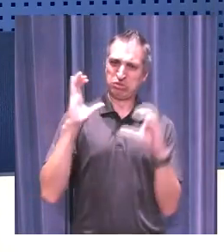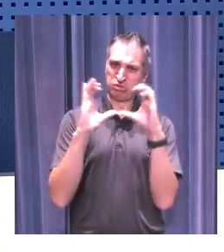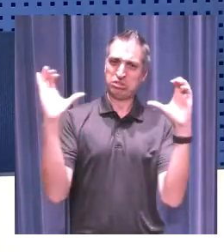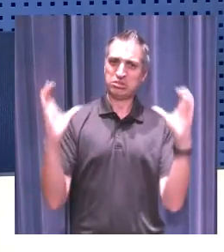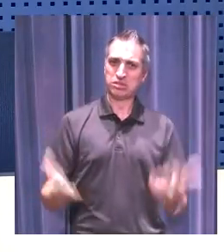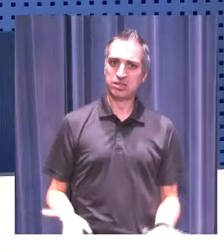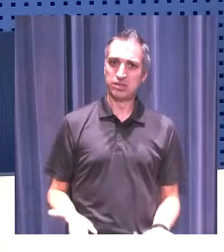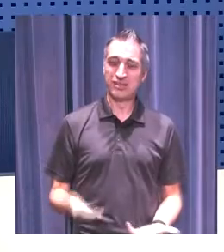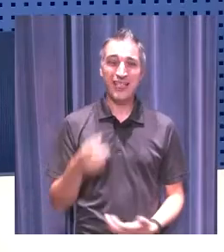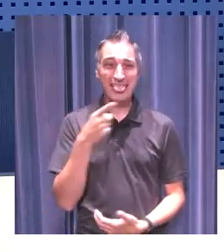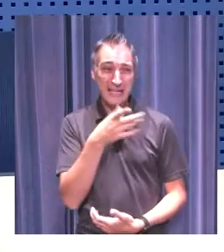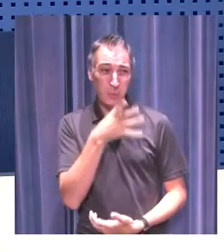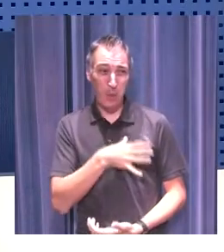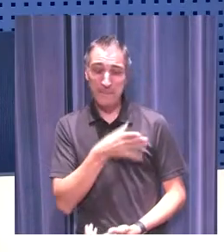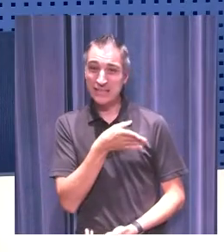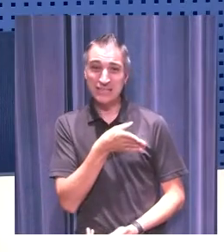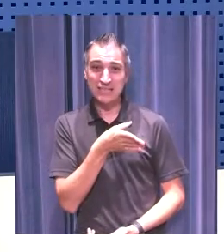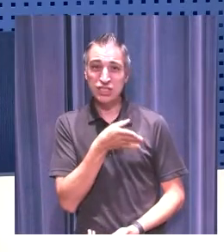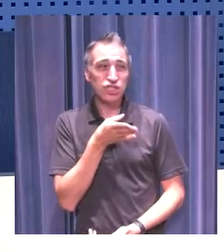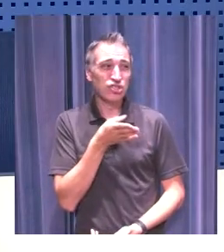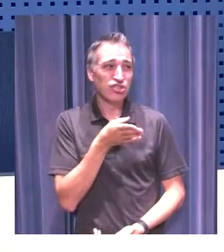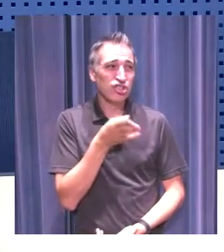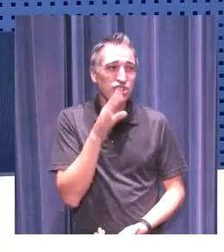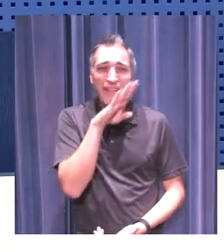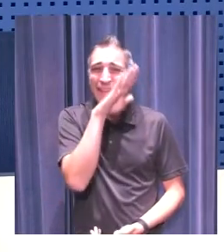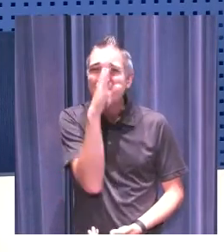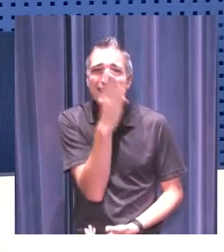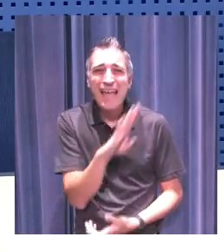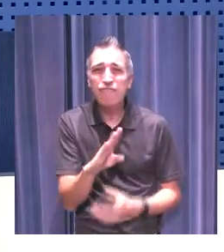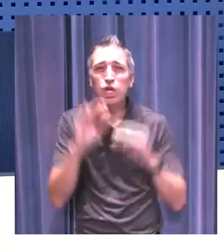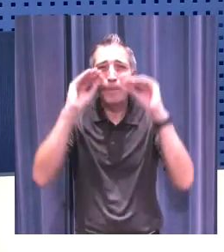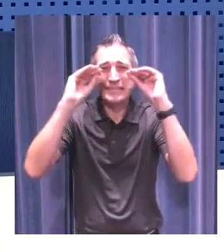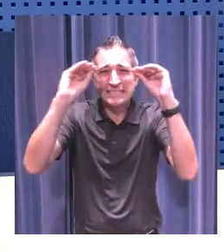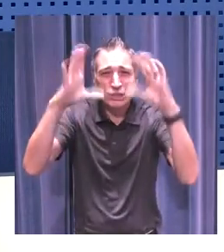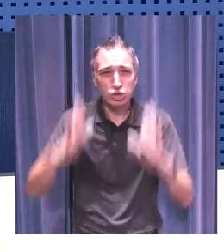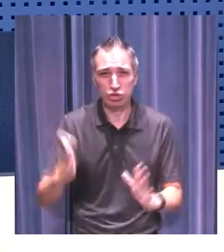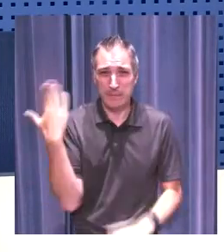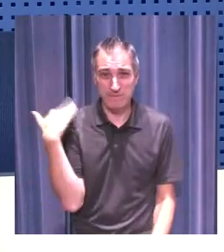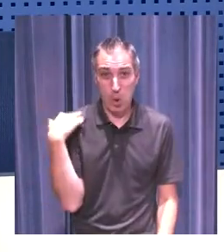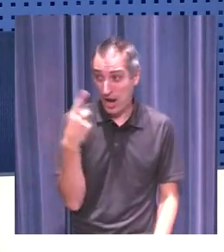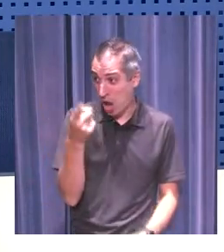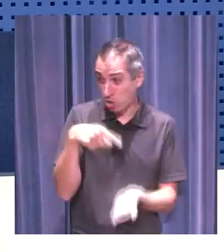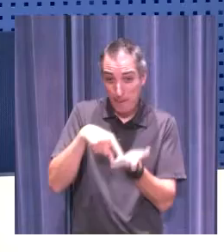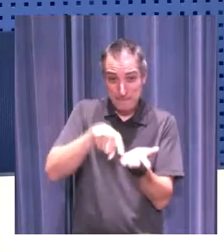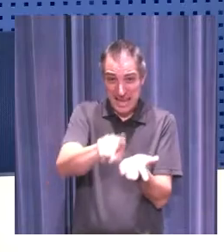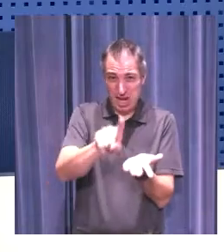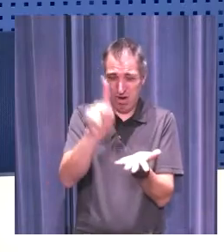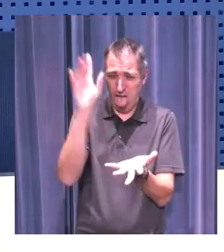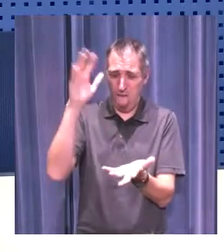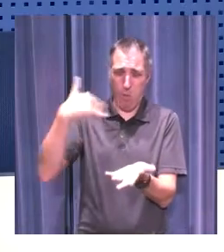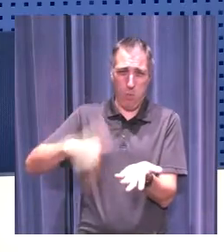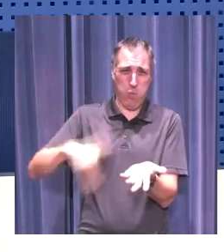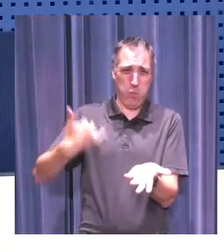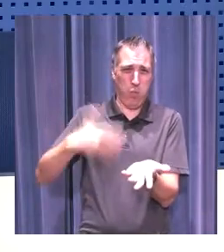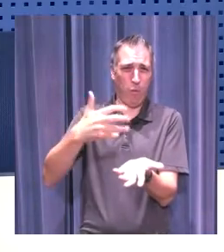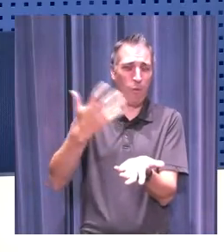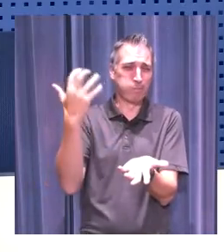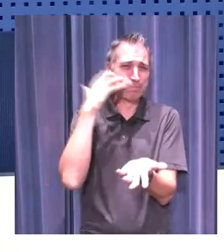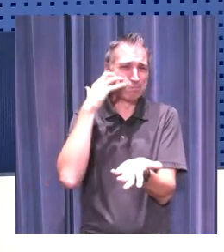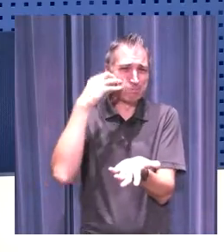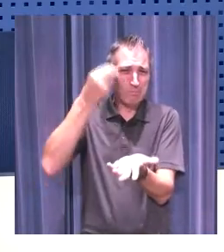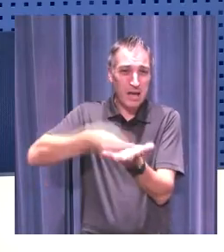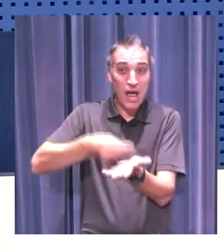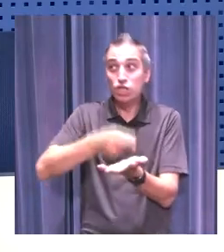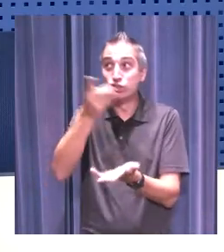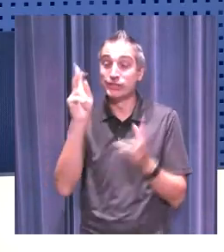This lady has never, she has never even been a teacher before, and y'all paying her all this. And then she's supposed to live